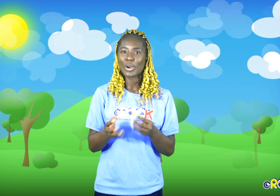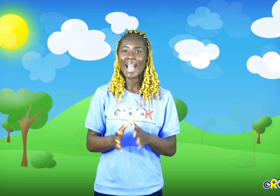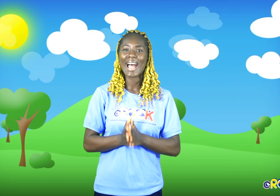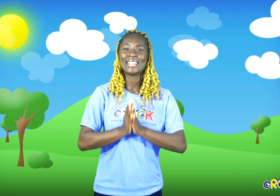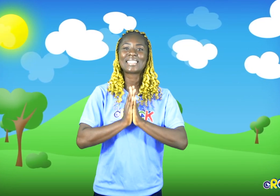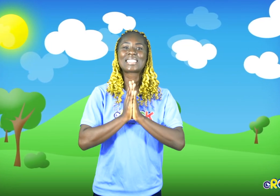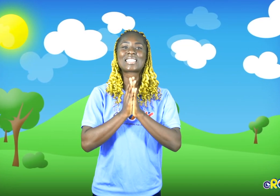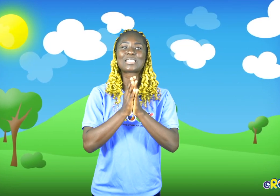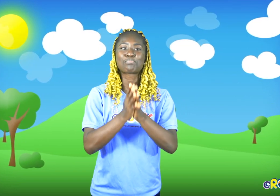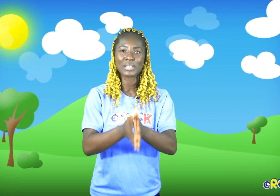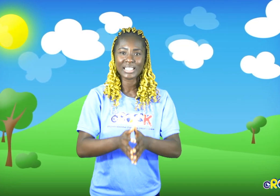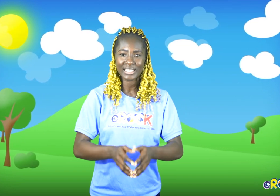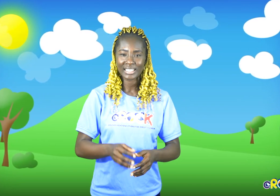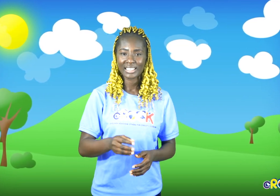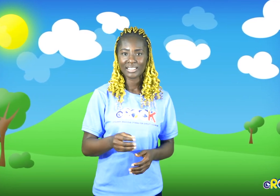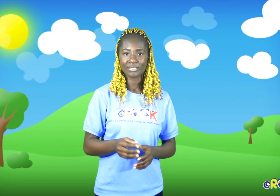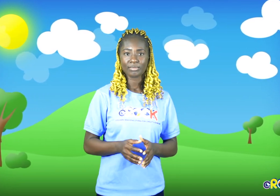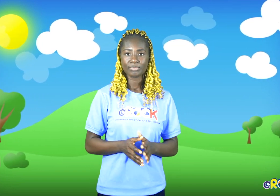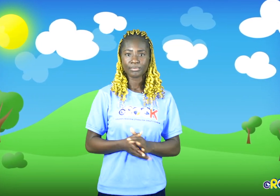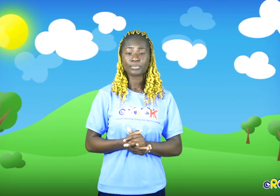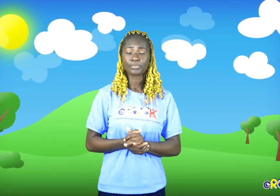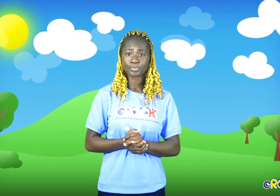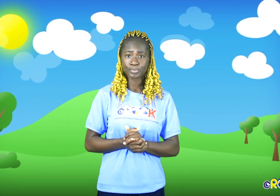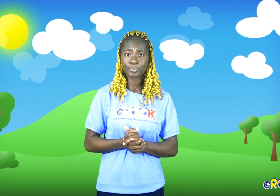do and speak.